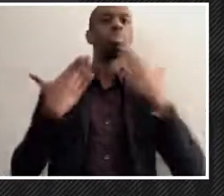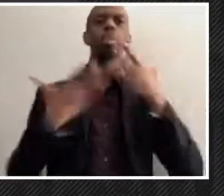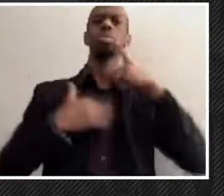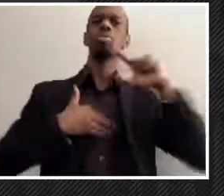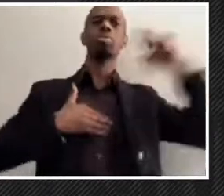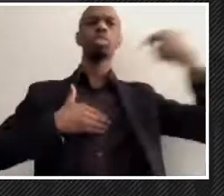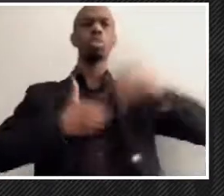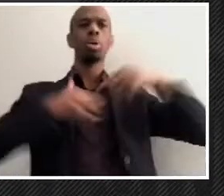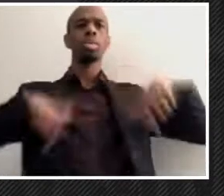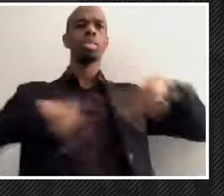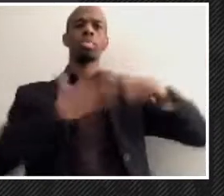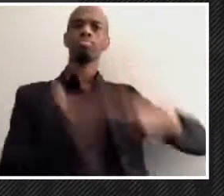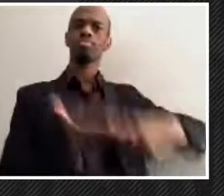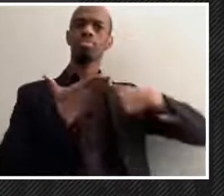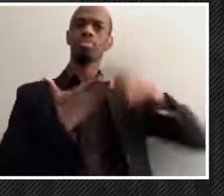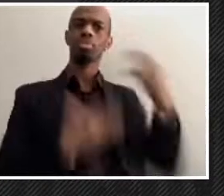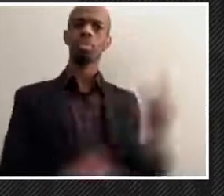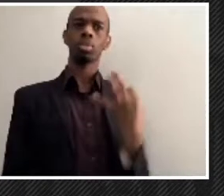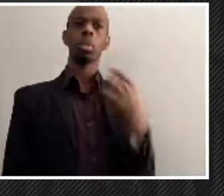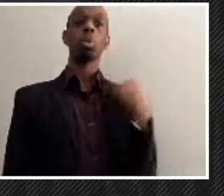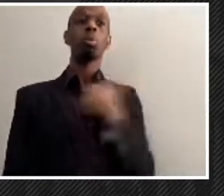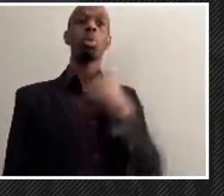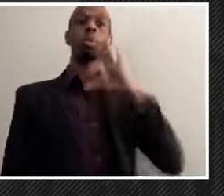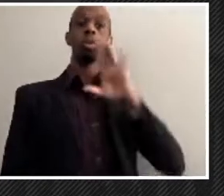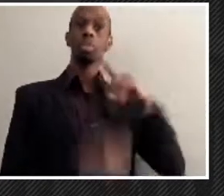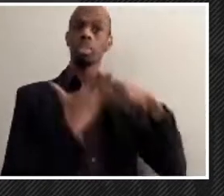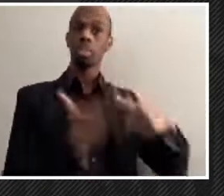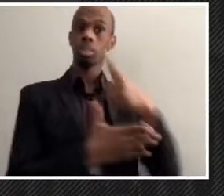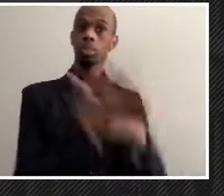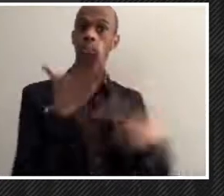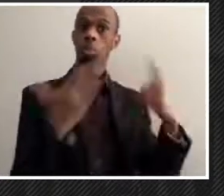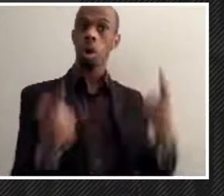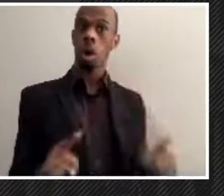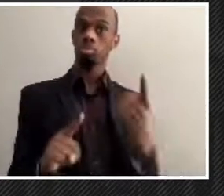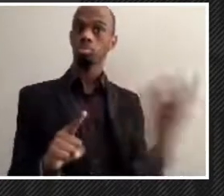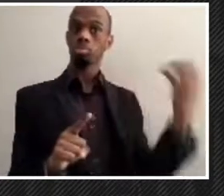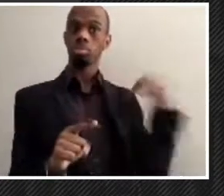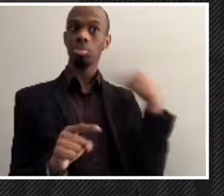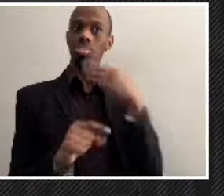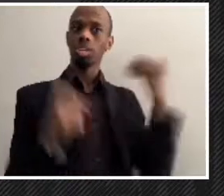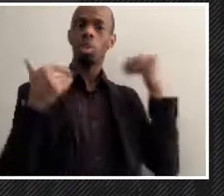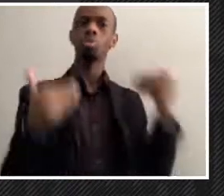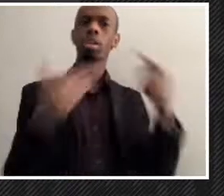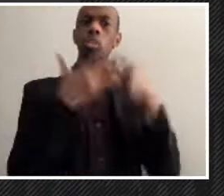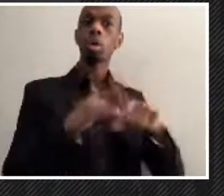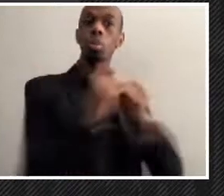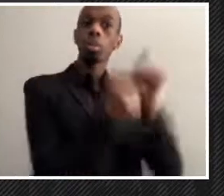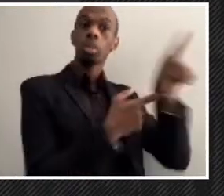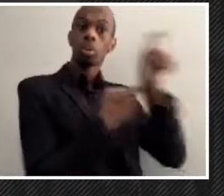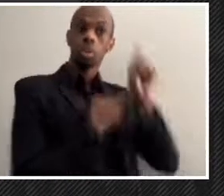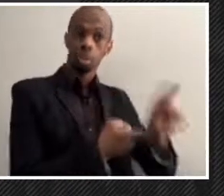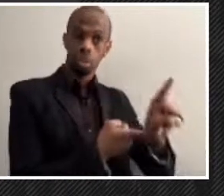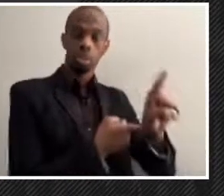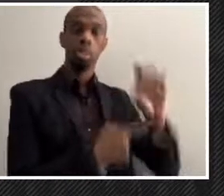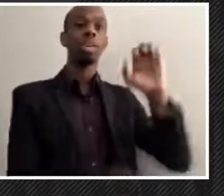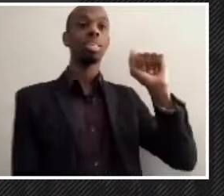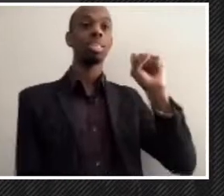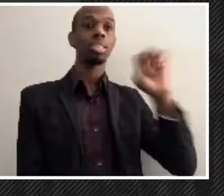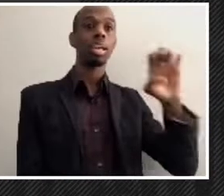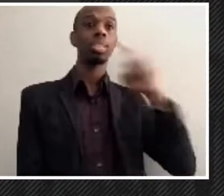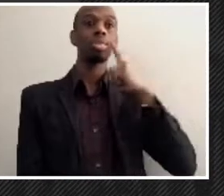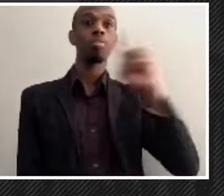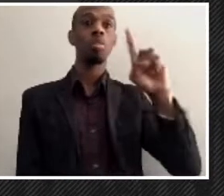in the past selection and get right into these questions, which is starting off with the case for prioritizing